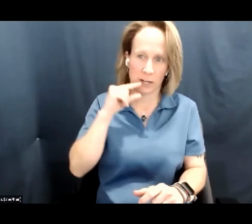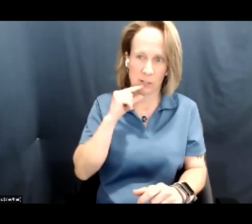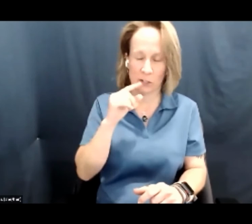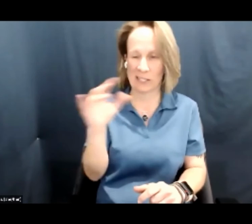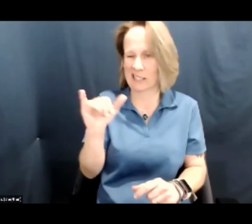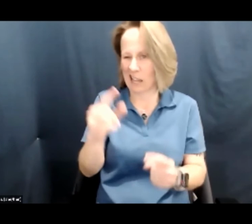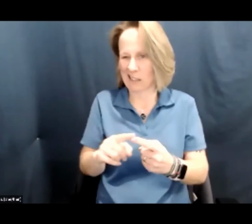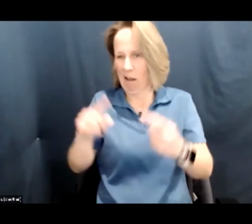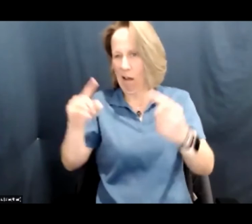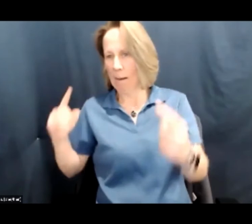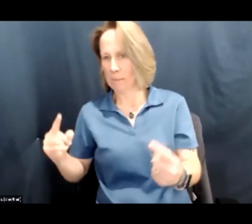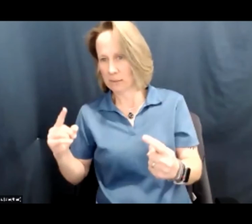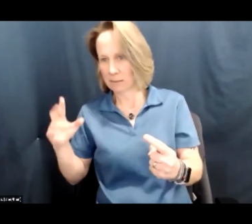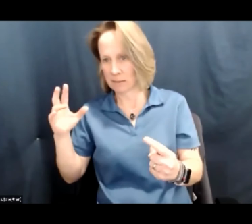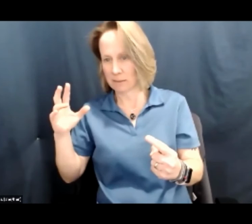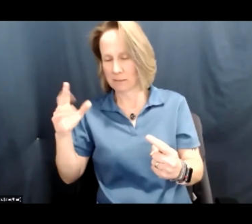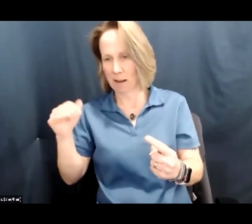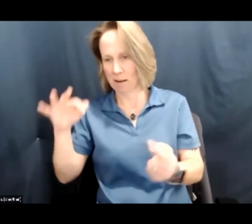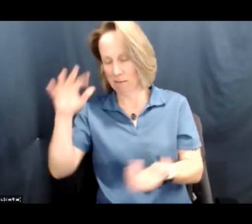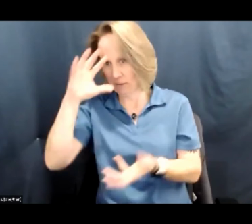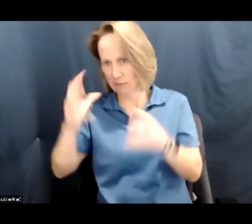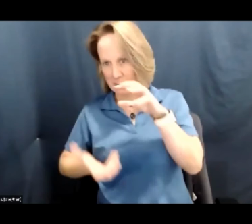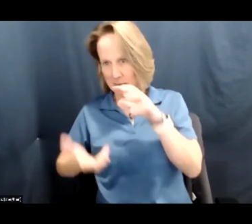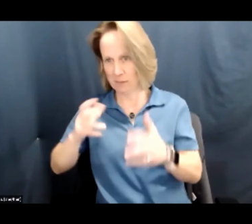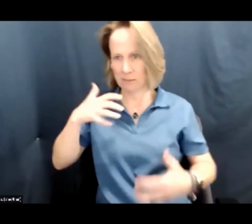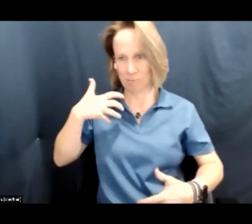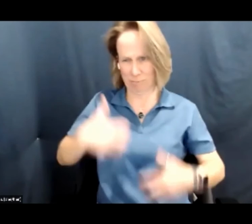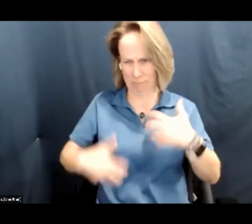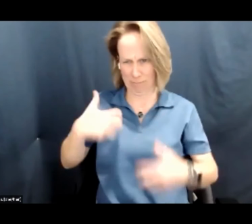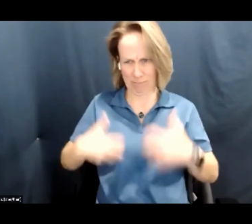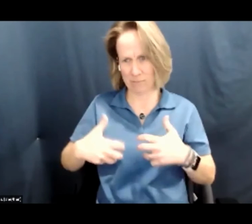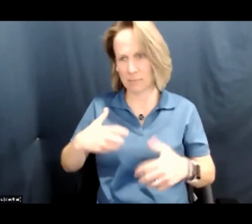gender dysphoria. So there's some good things as well.